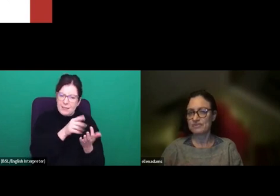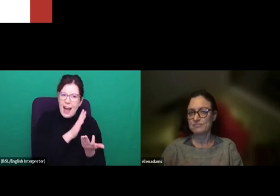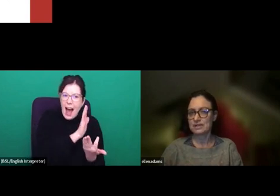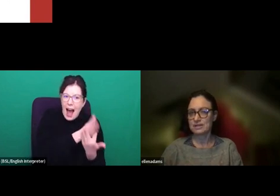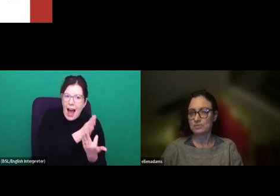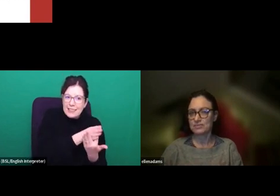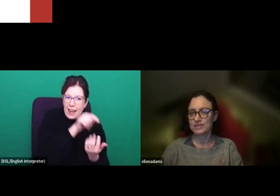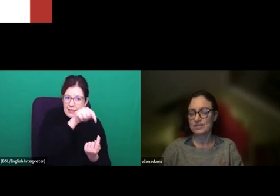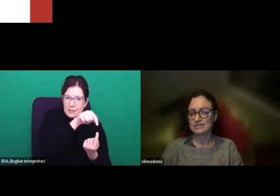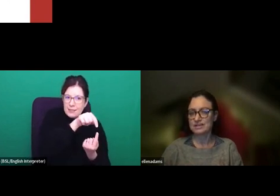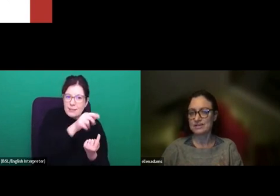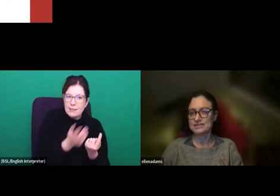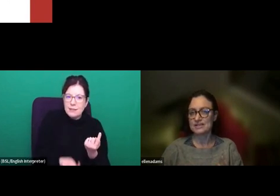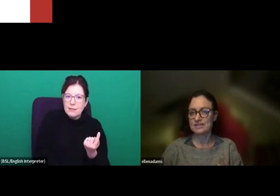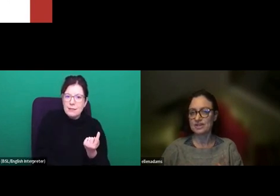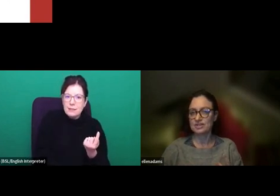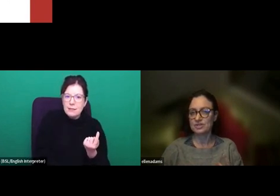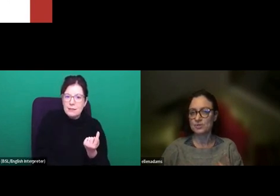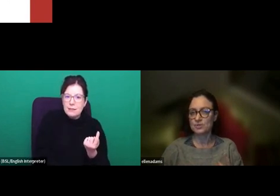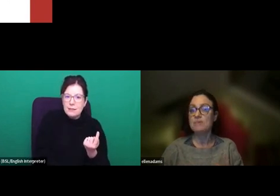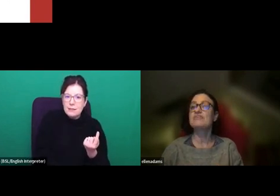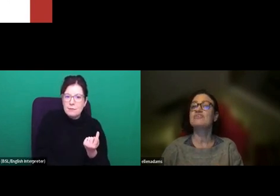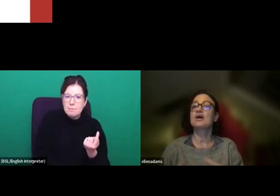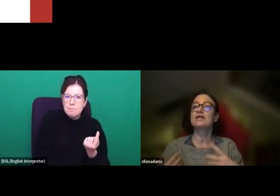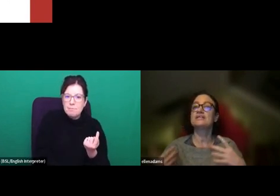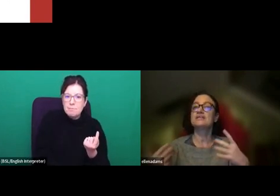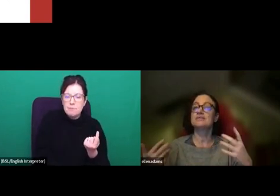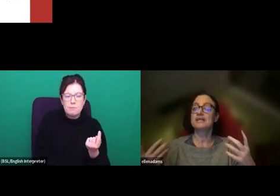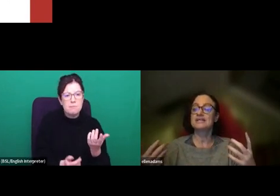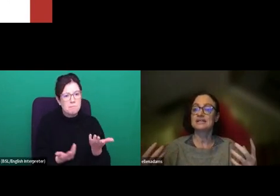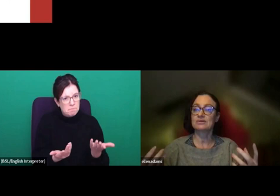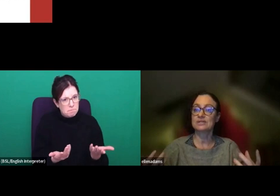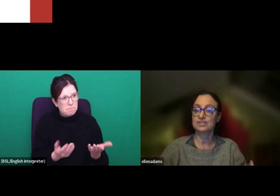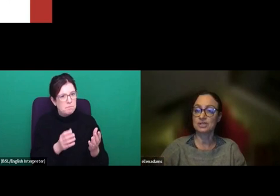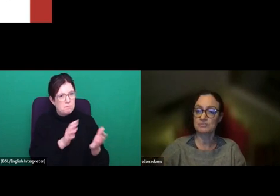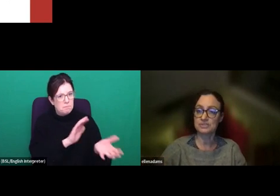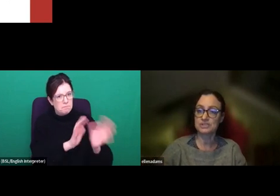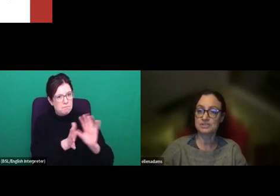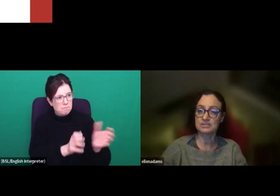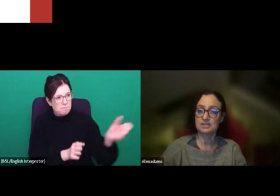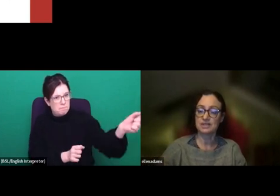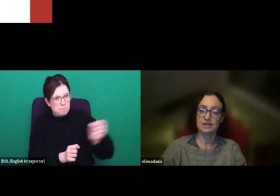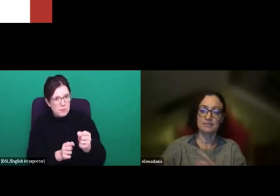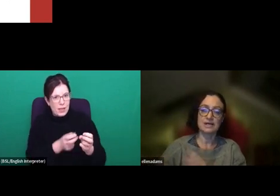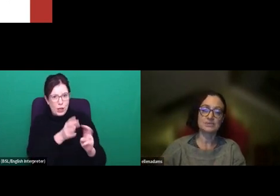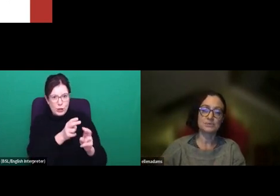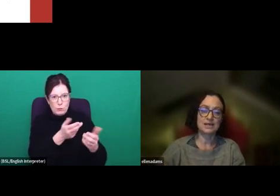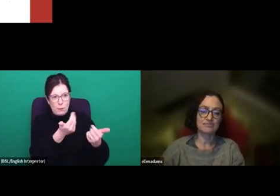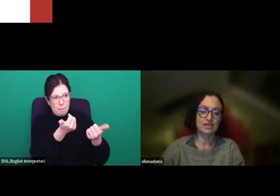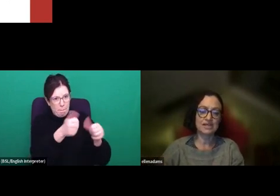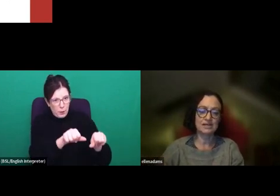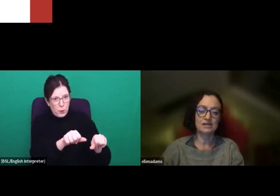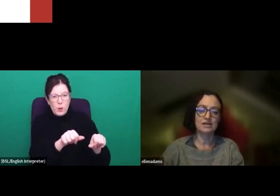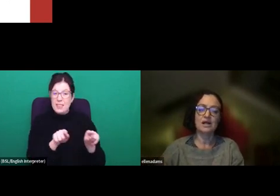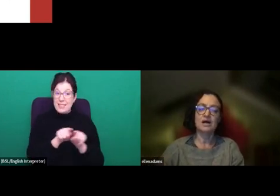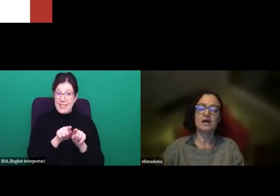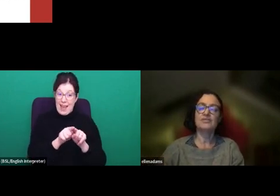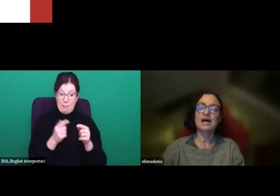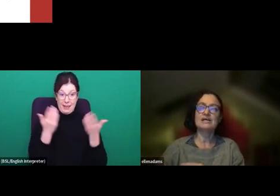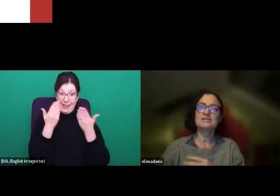all be familiar with, the idea that you provide BSL interpreters, as we have